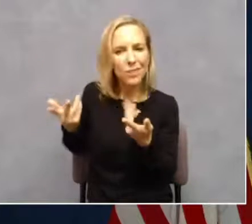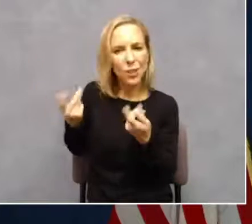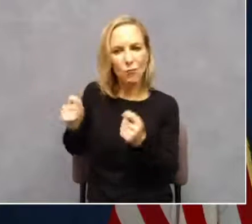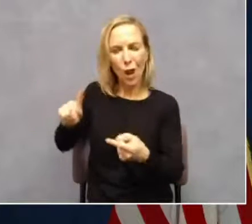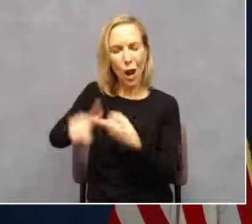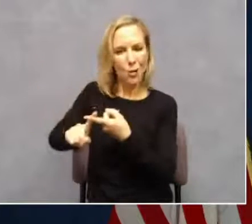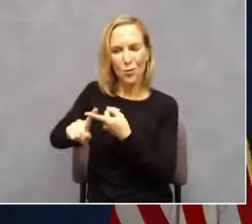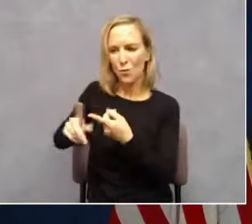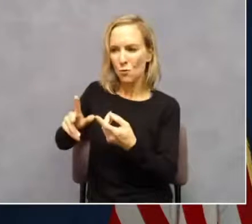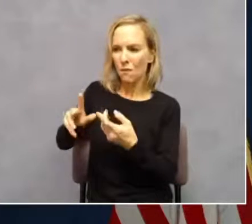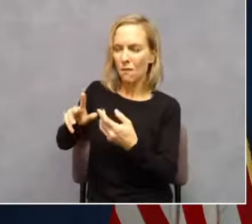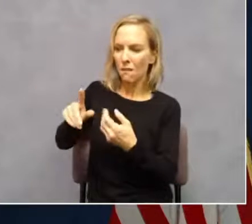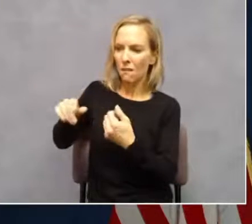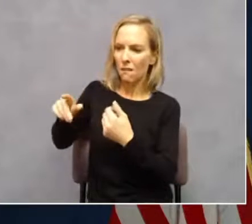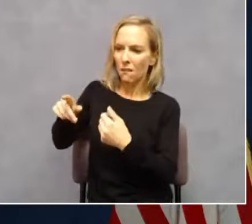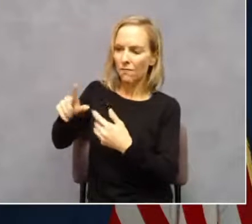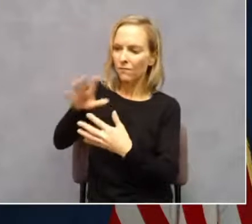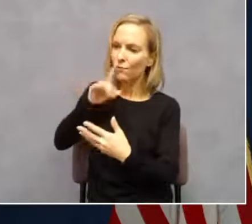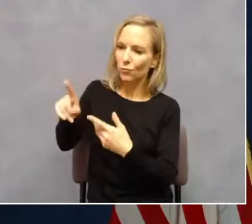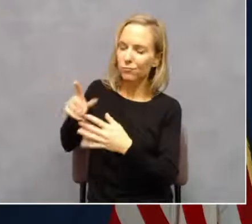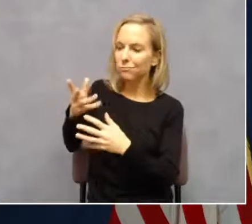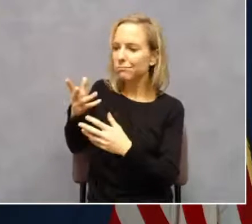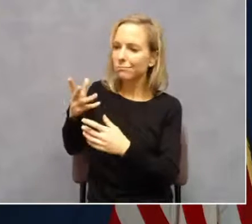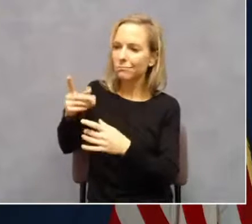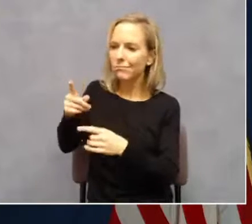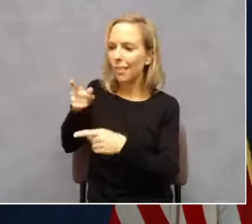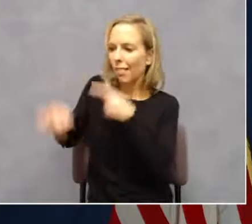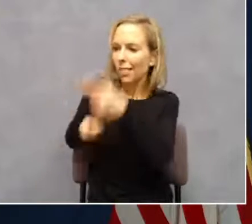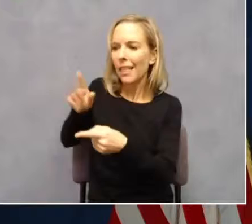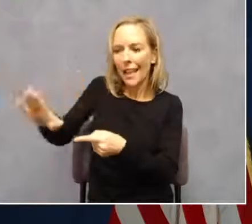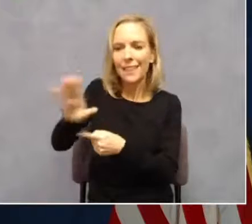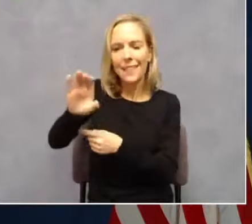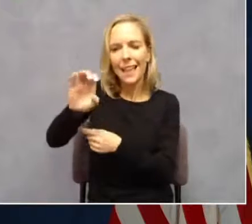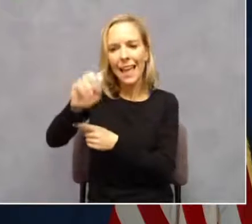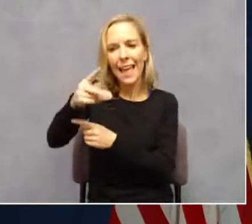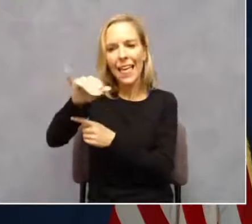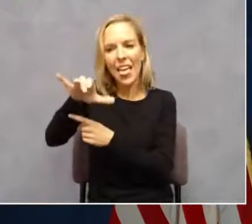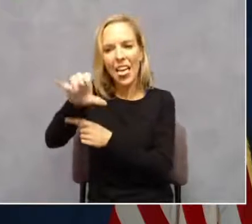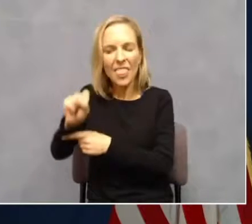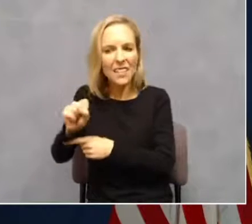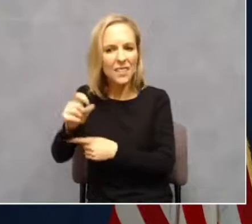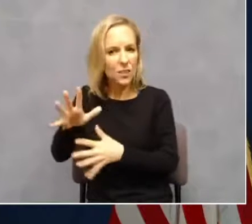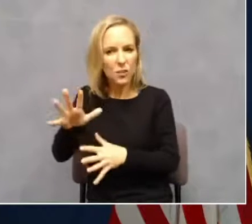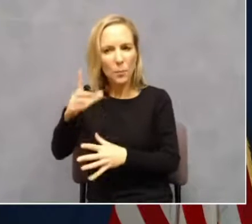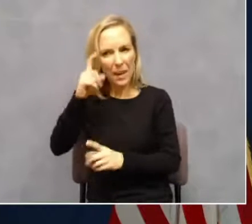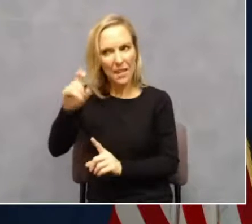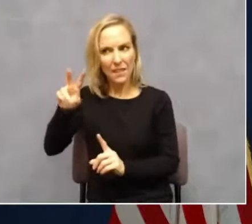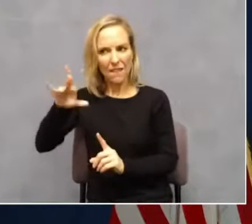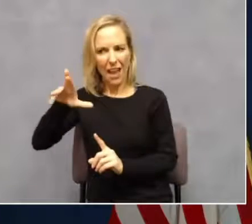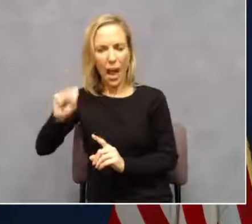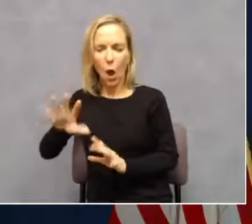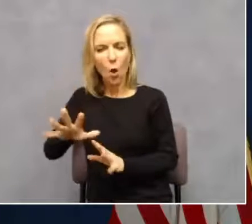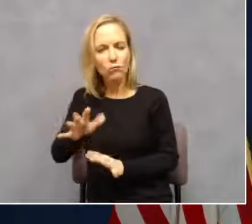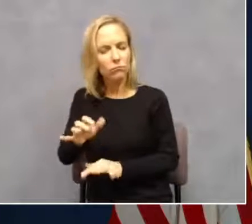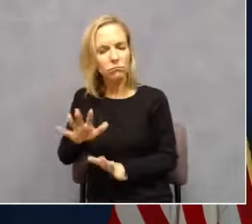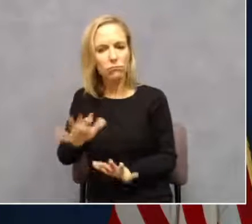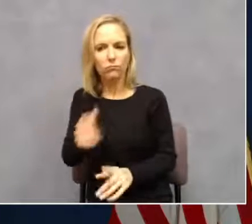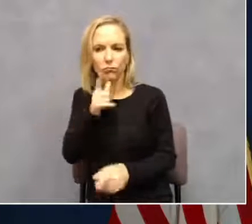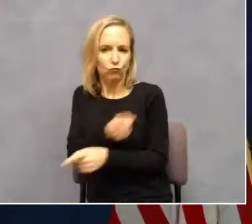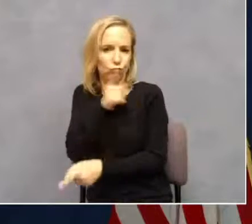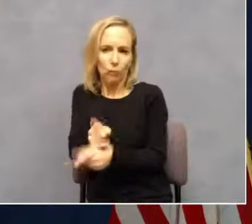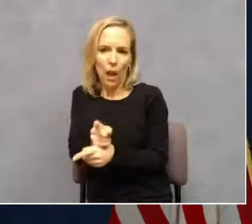because you don't believe the virus exists is wrong. It is absolutely wrong. He has my full support,